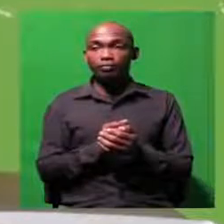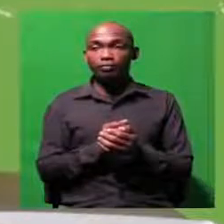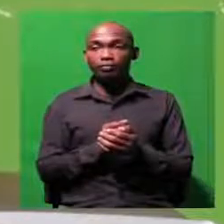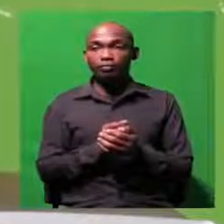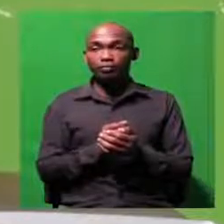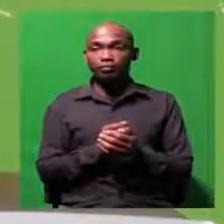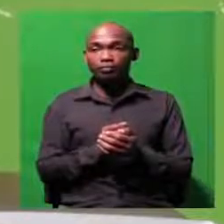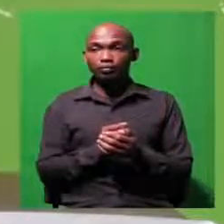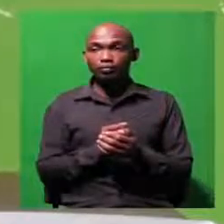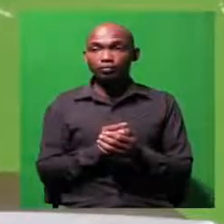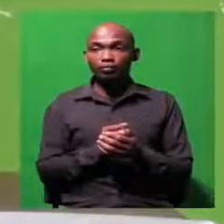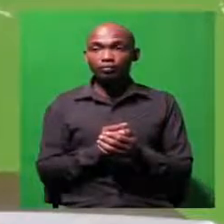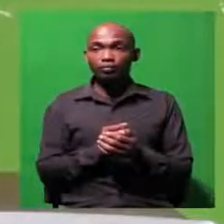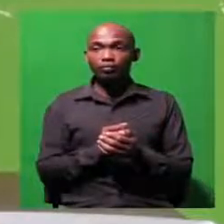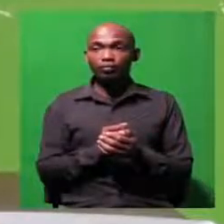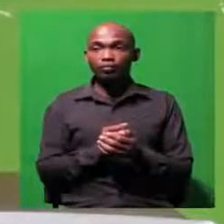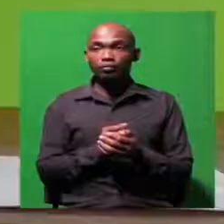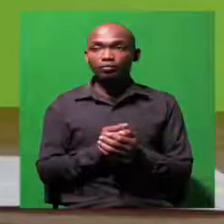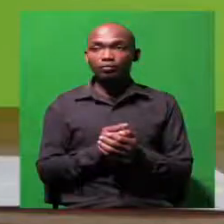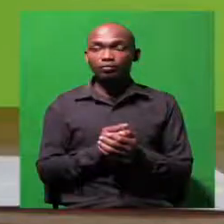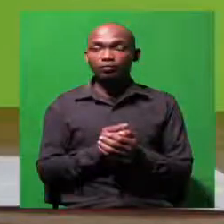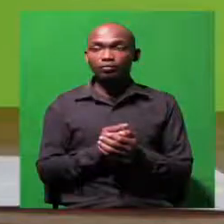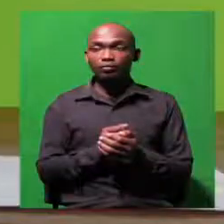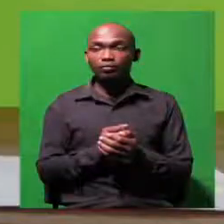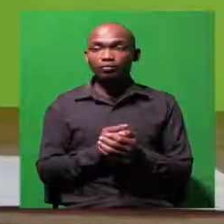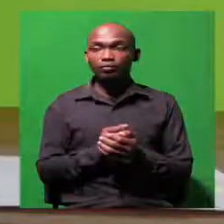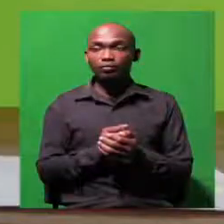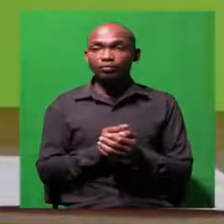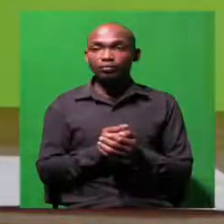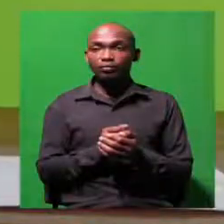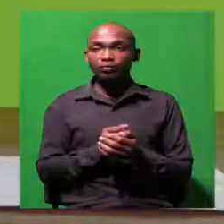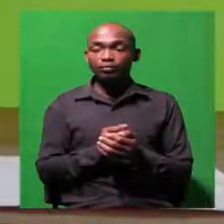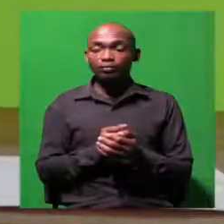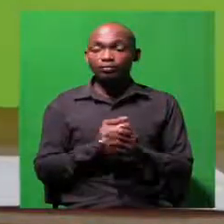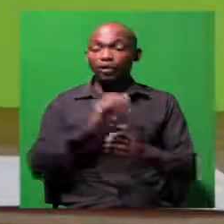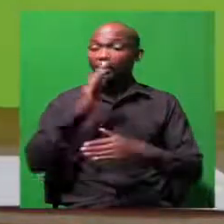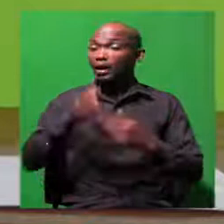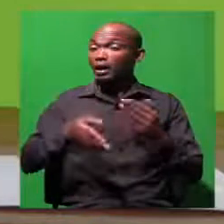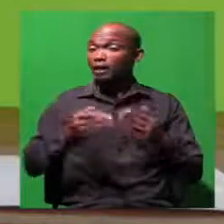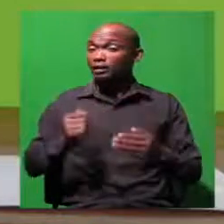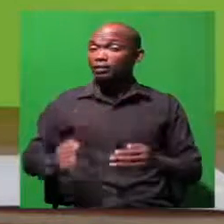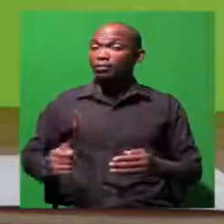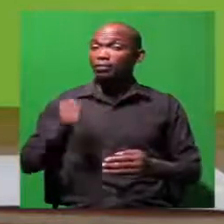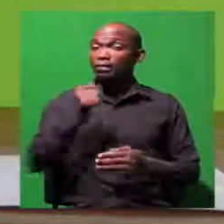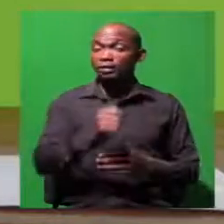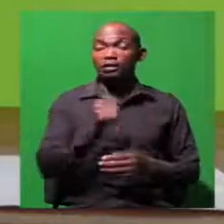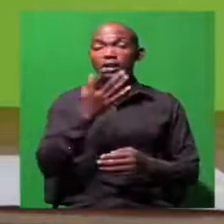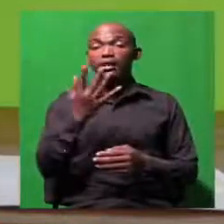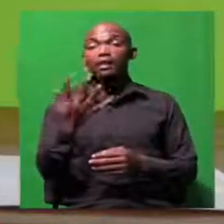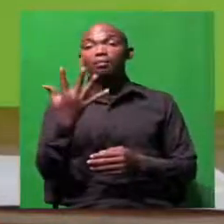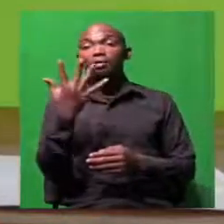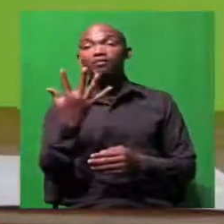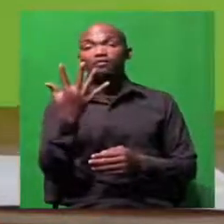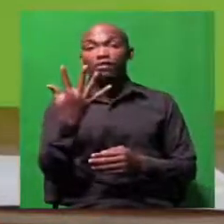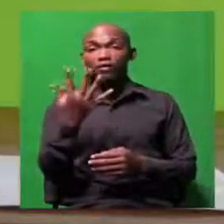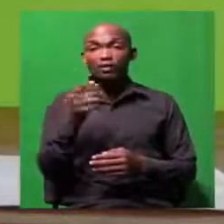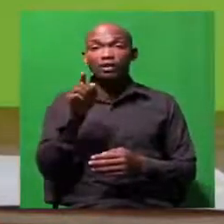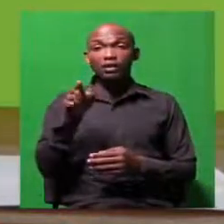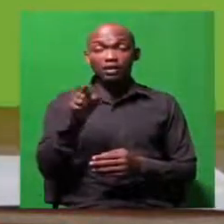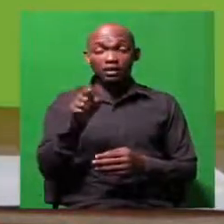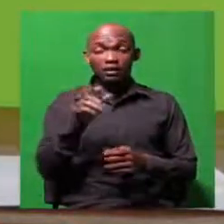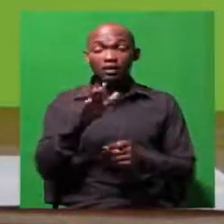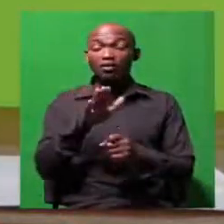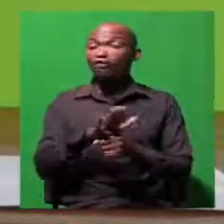13 centimeter cube from the measuring cylinder. Then the last procedure, number